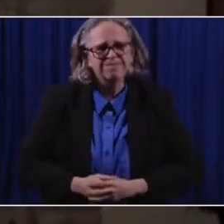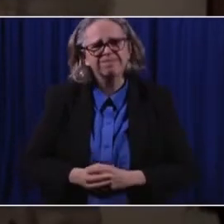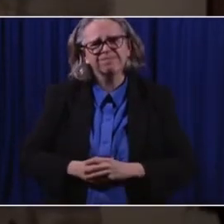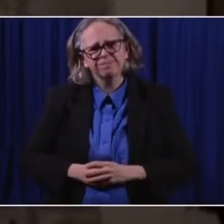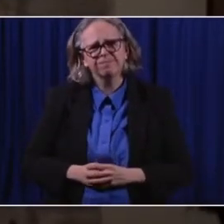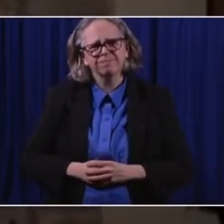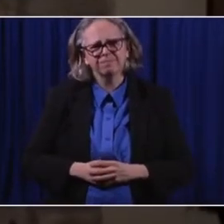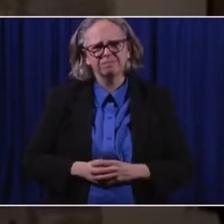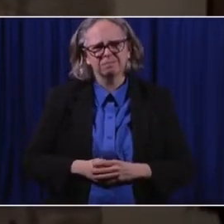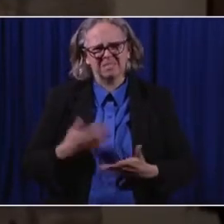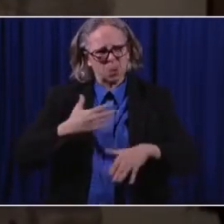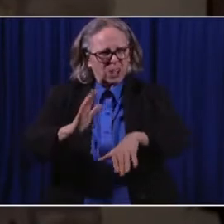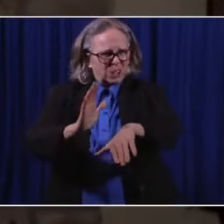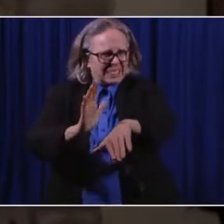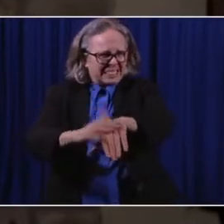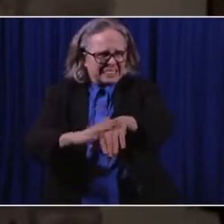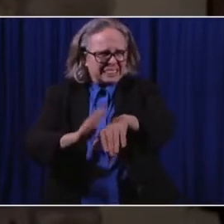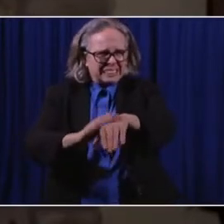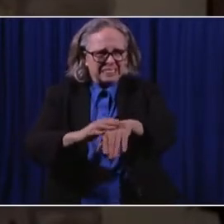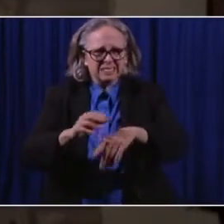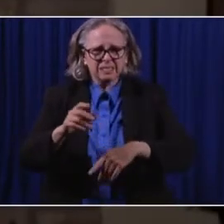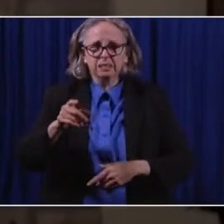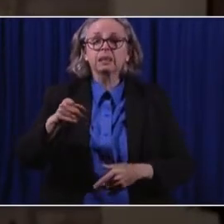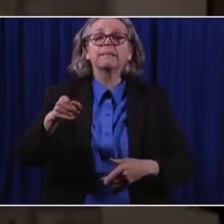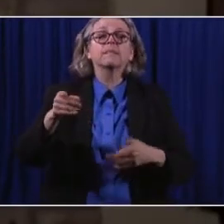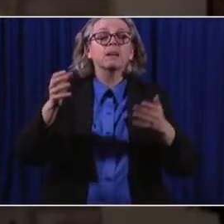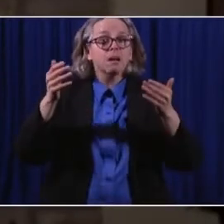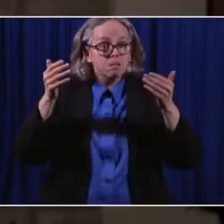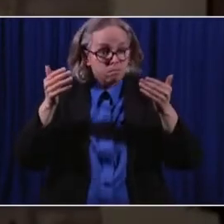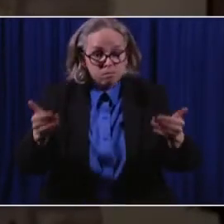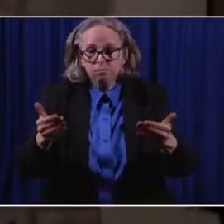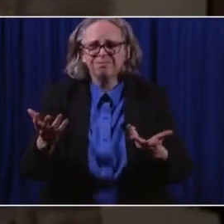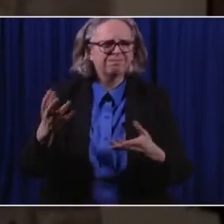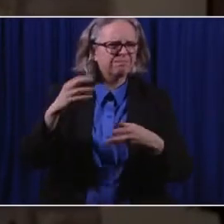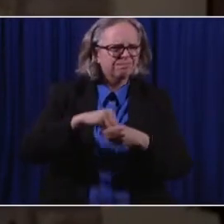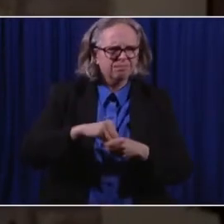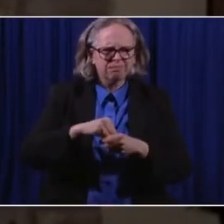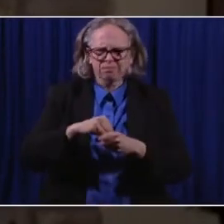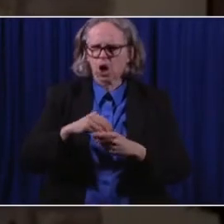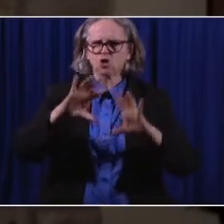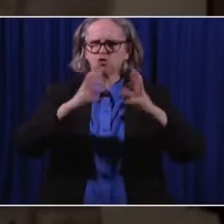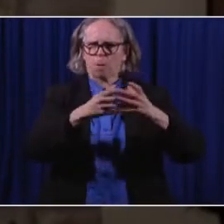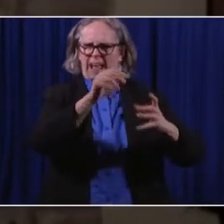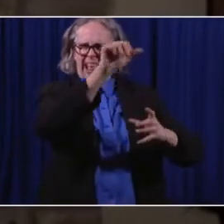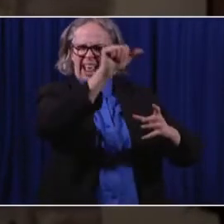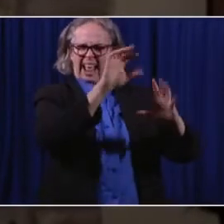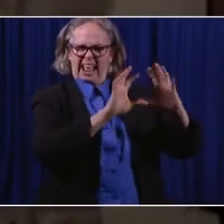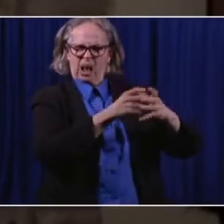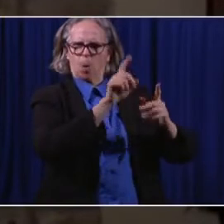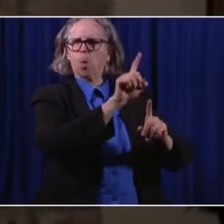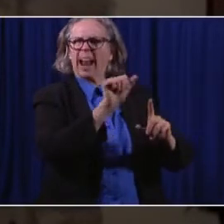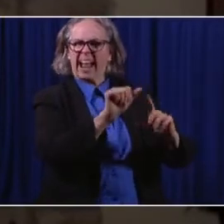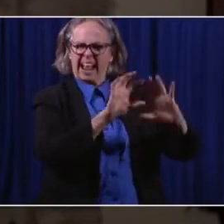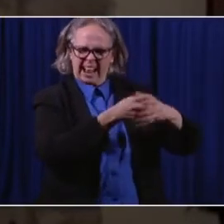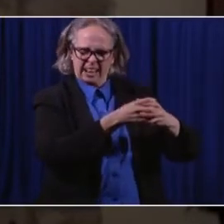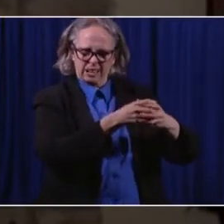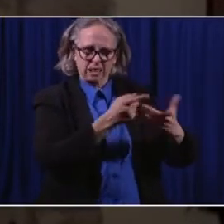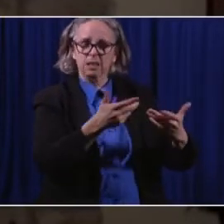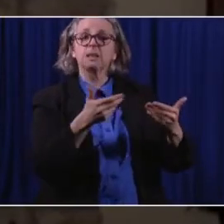opportunity to get that shot. Again, comes back to a sense of urgency.